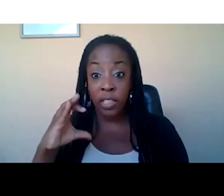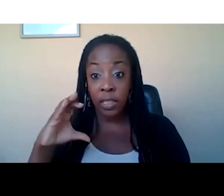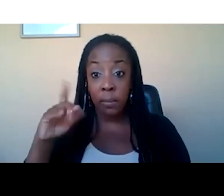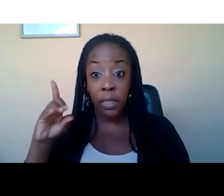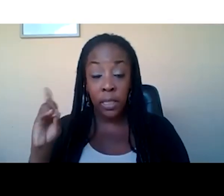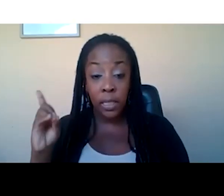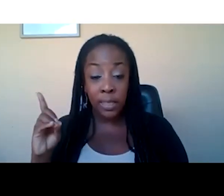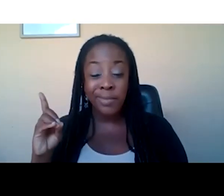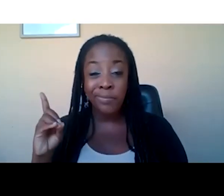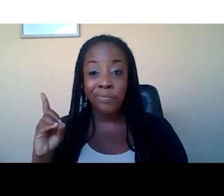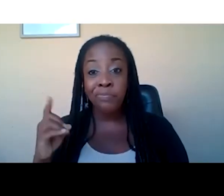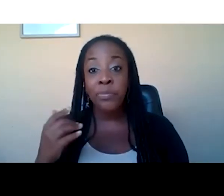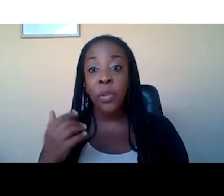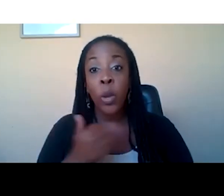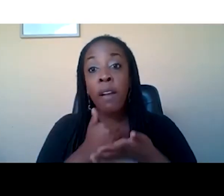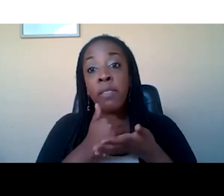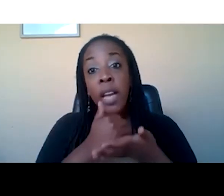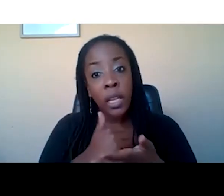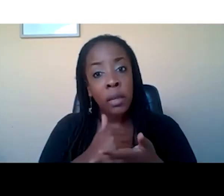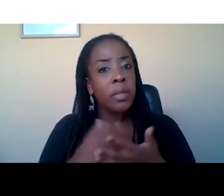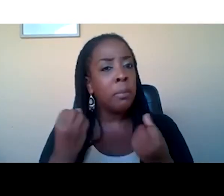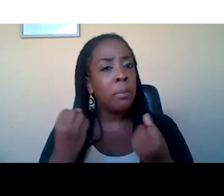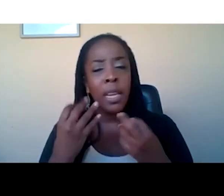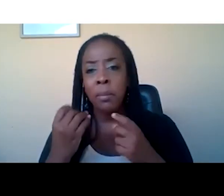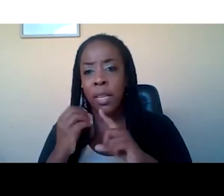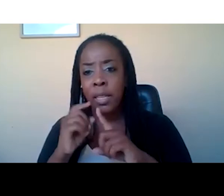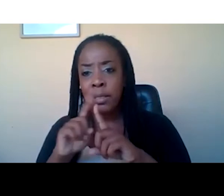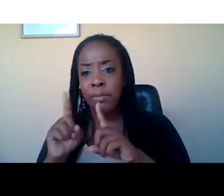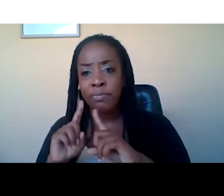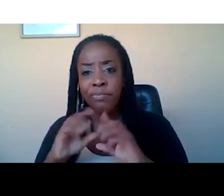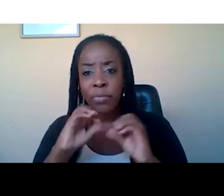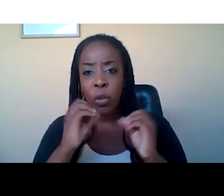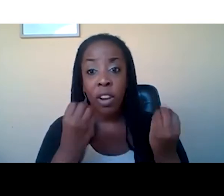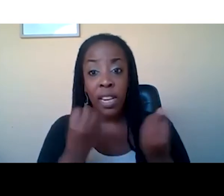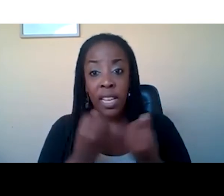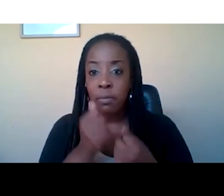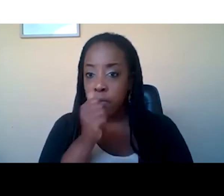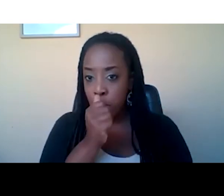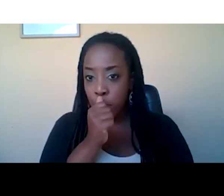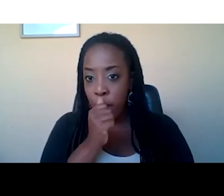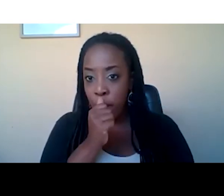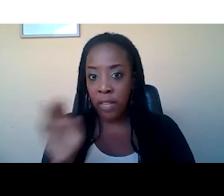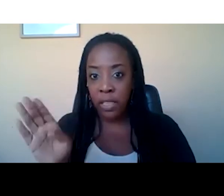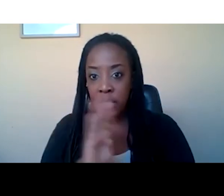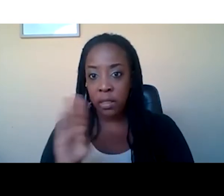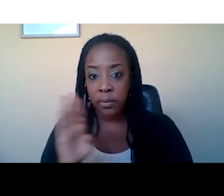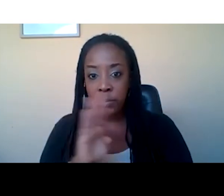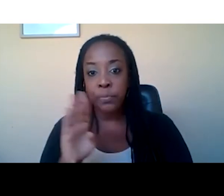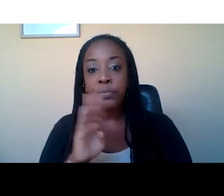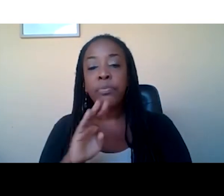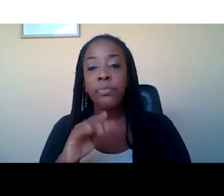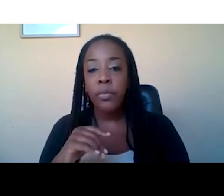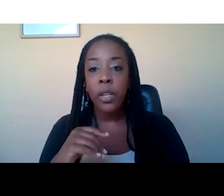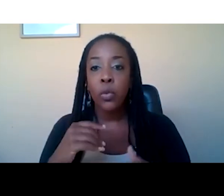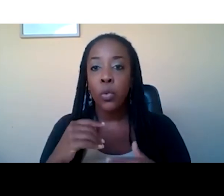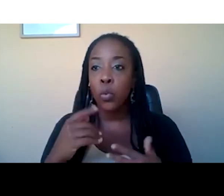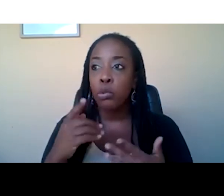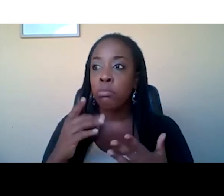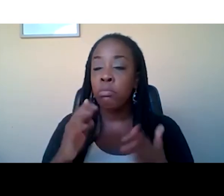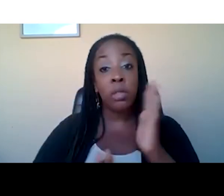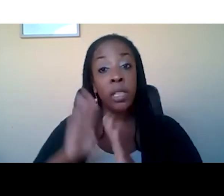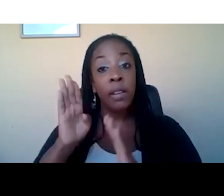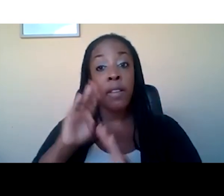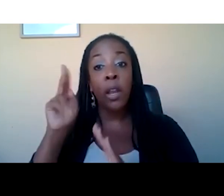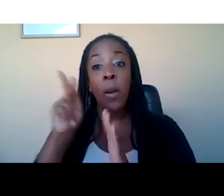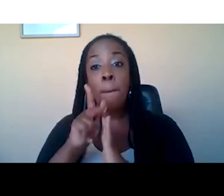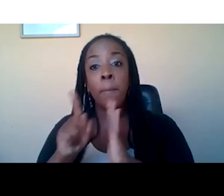has assisted a number of organizations in the private sector to craft their policies. And I'm sure the